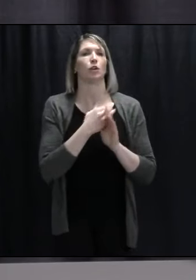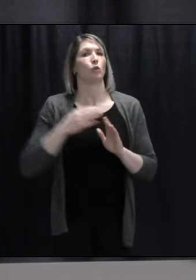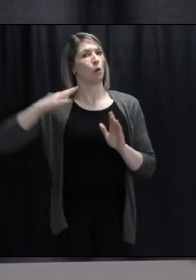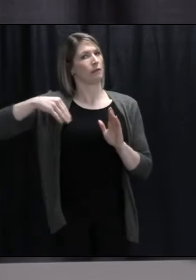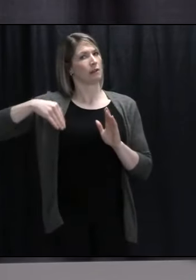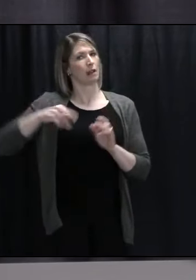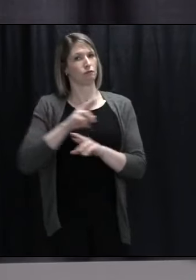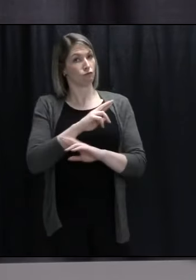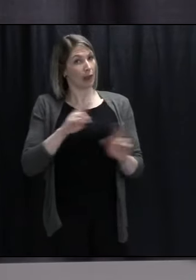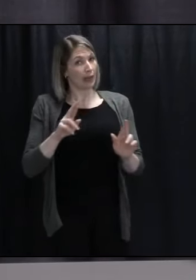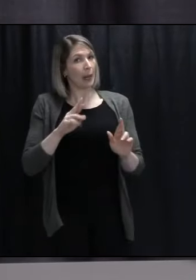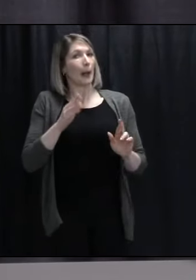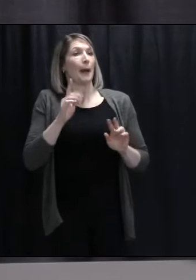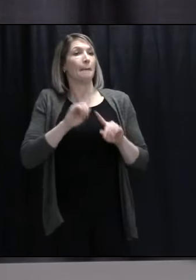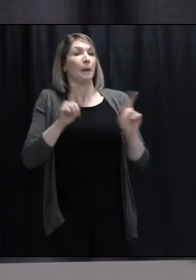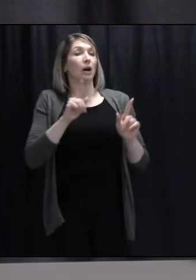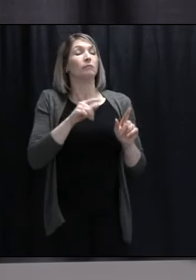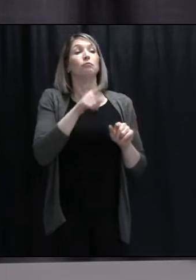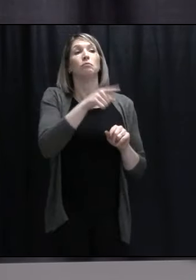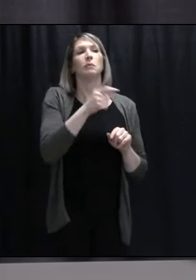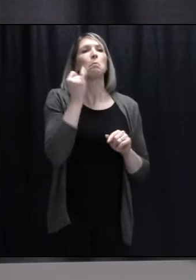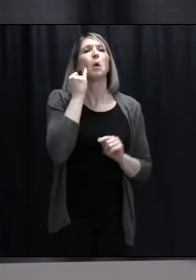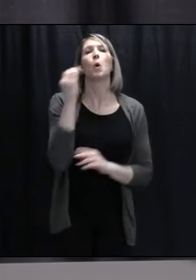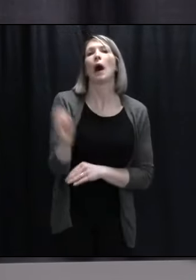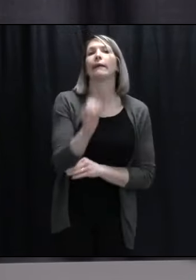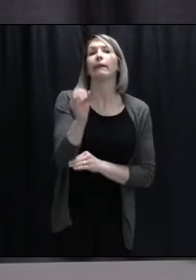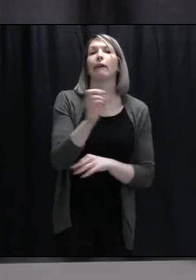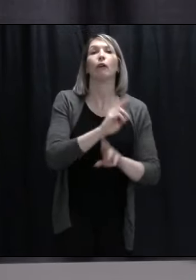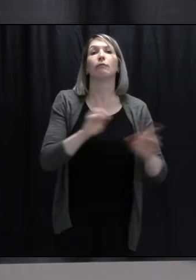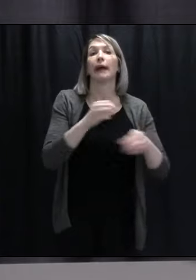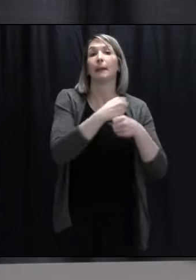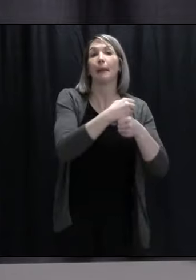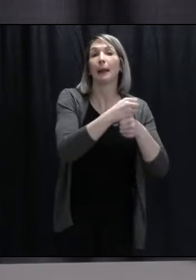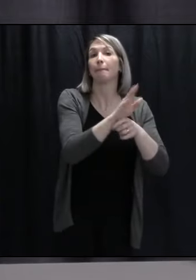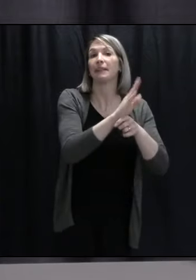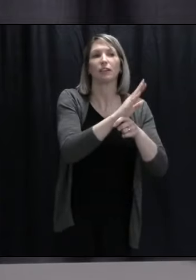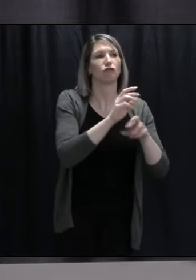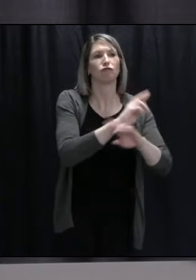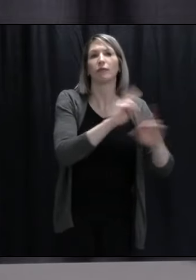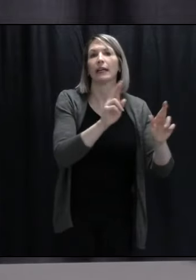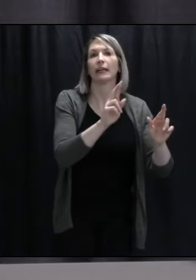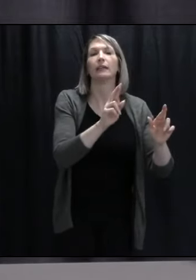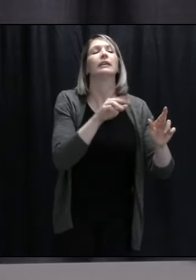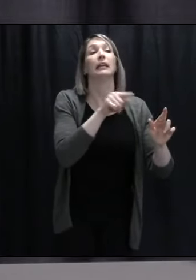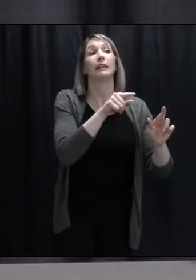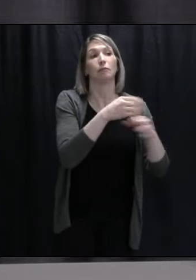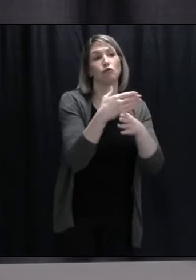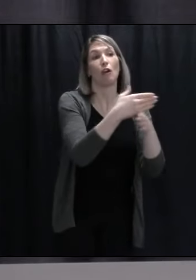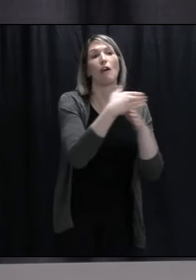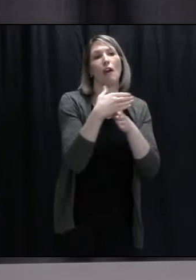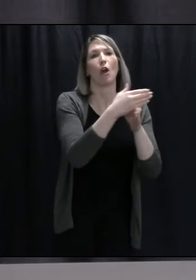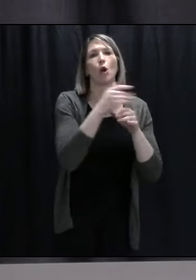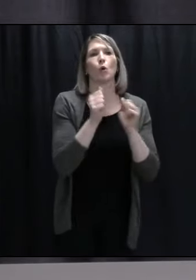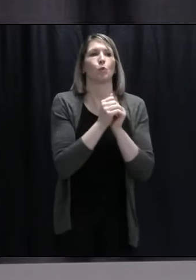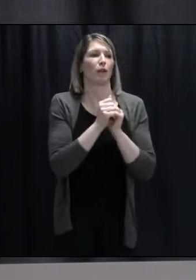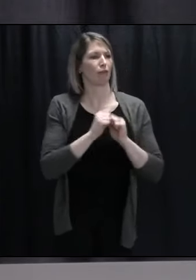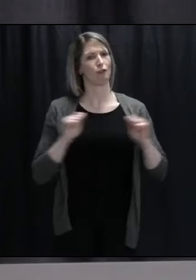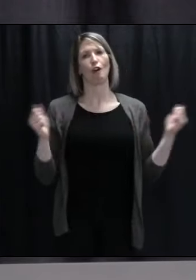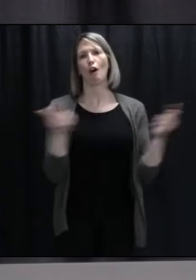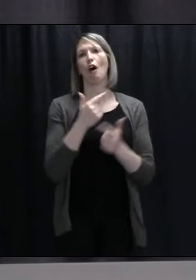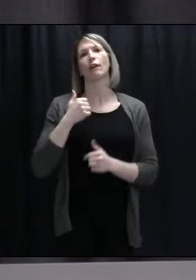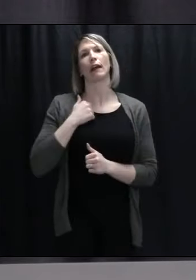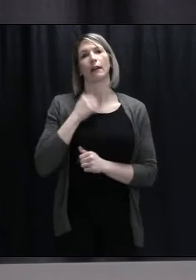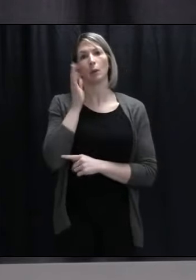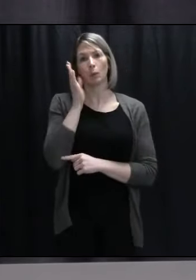of course, likewise, we would actually be doing the same thing again if we had the capacity to do so. So it's just not what we can